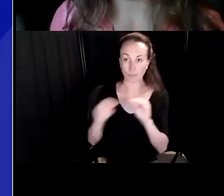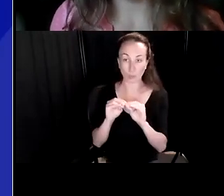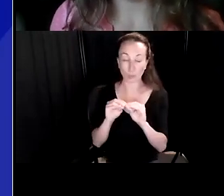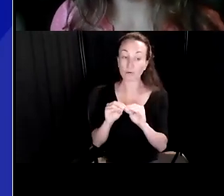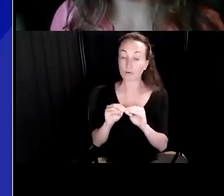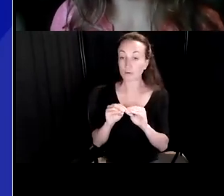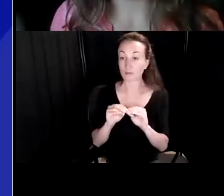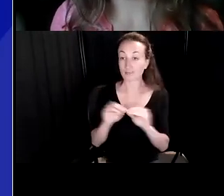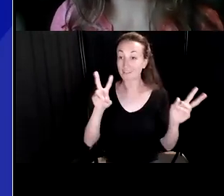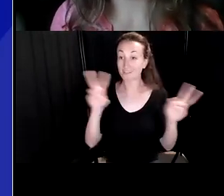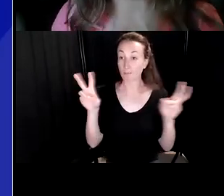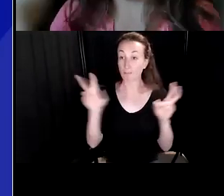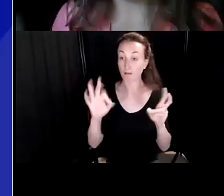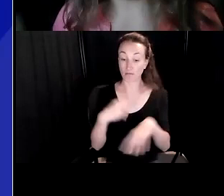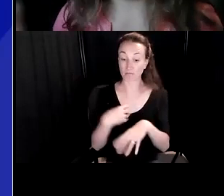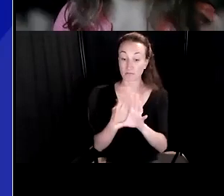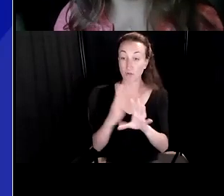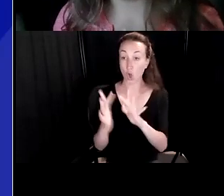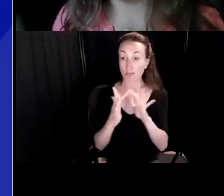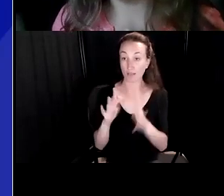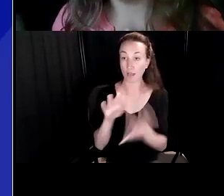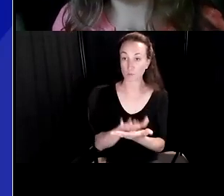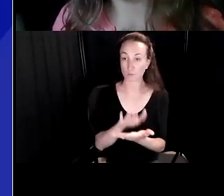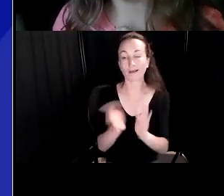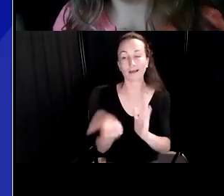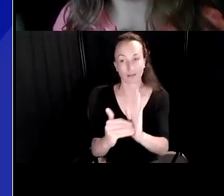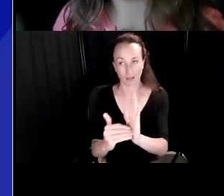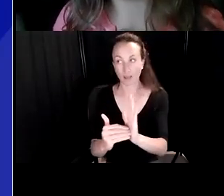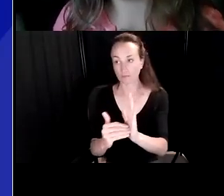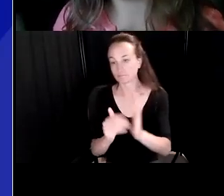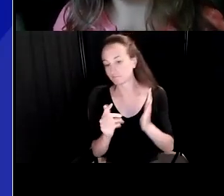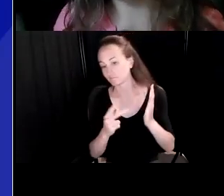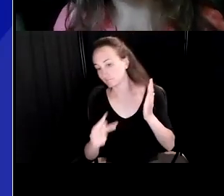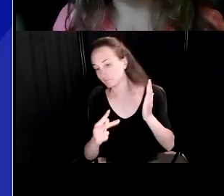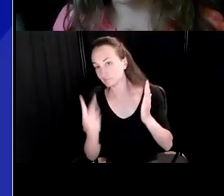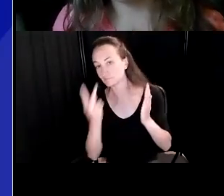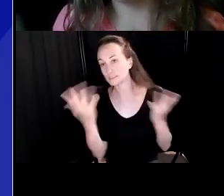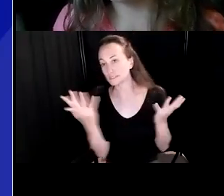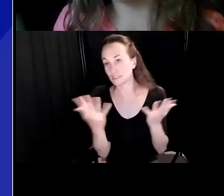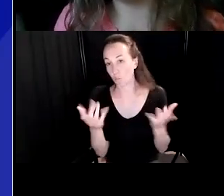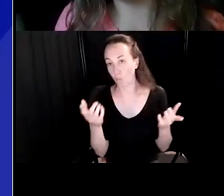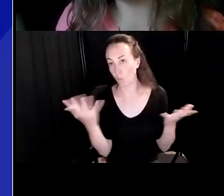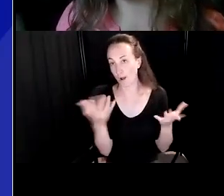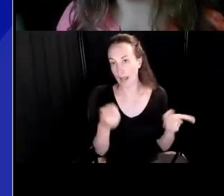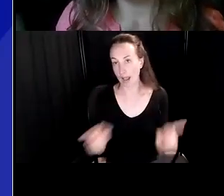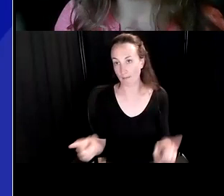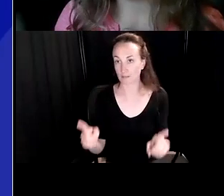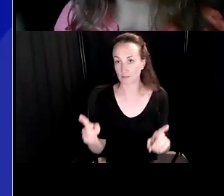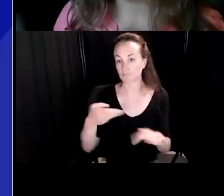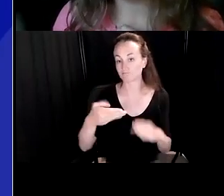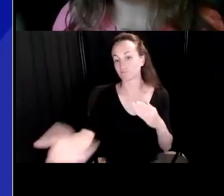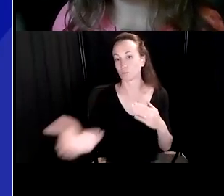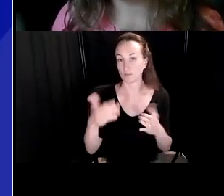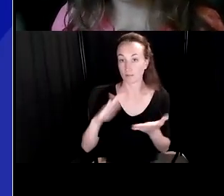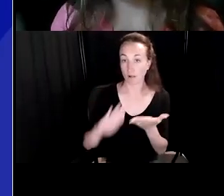schooling, again, time will tell what this does long-term to college and post-secondary training.